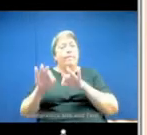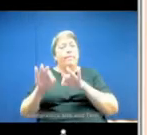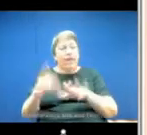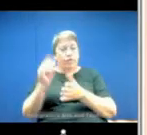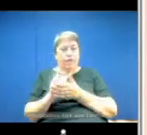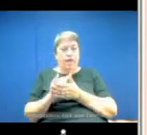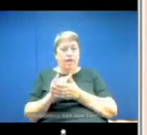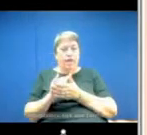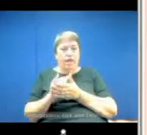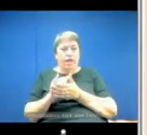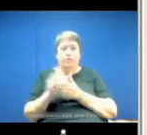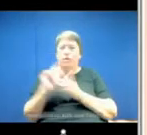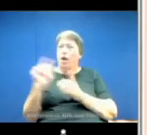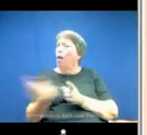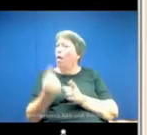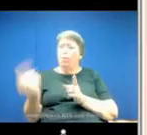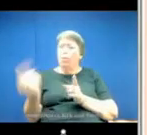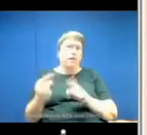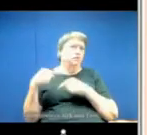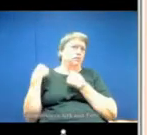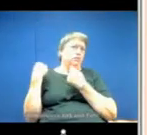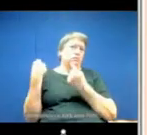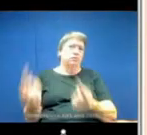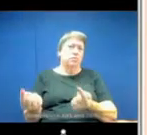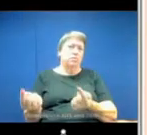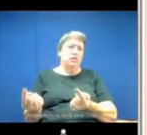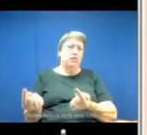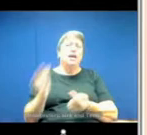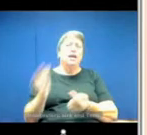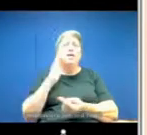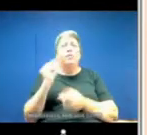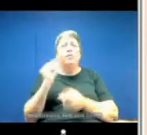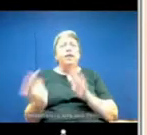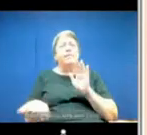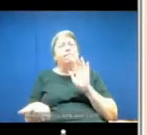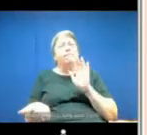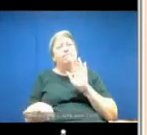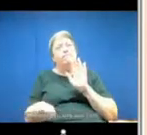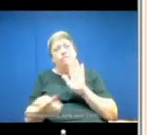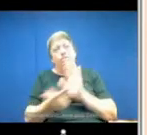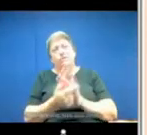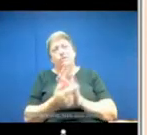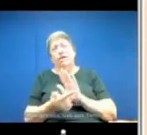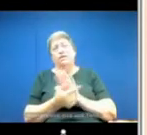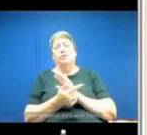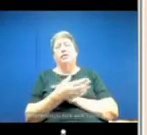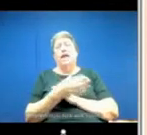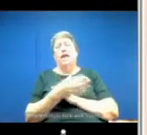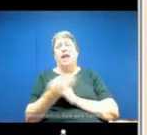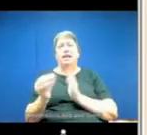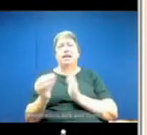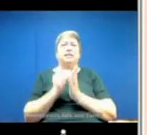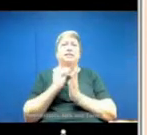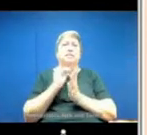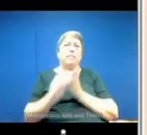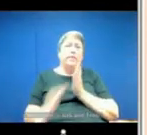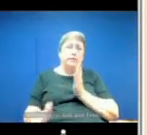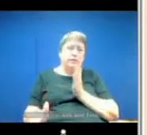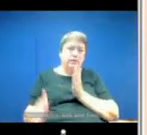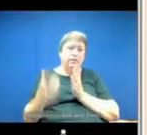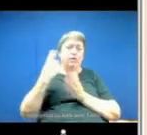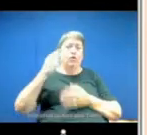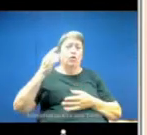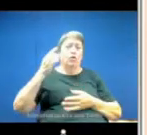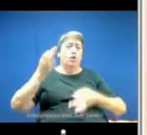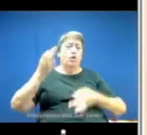always been that way. It would be impractical, impossible, and extremely expensive for